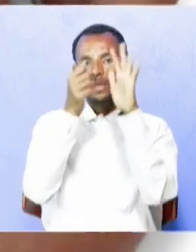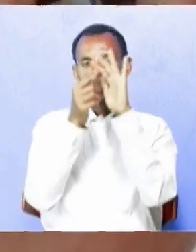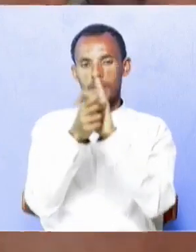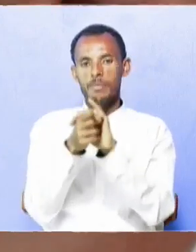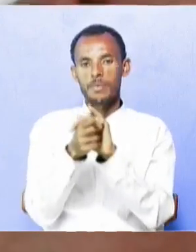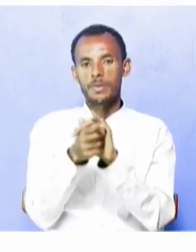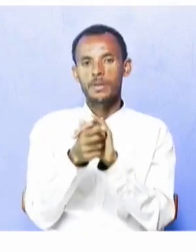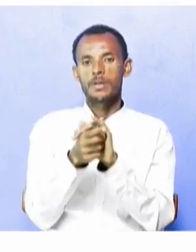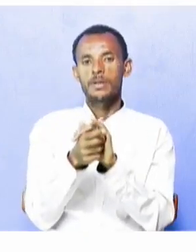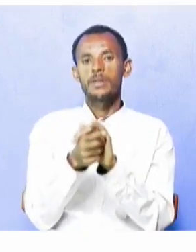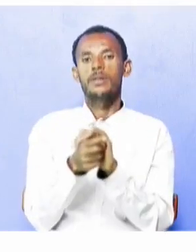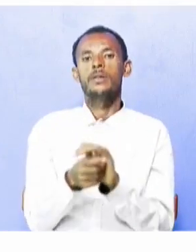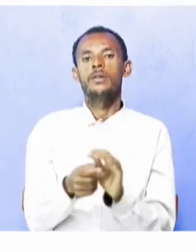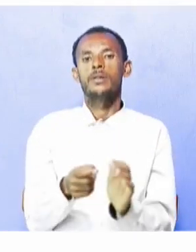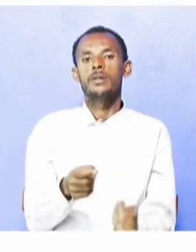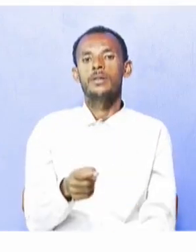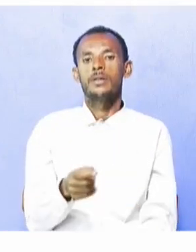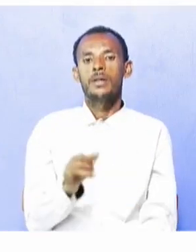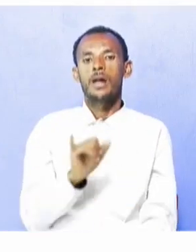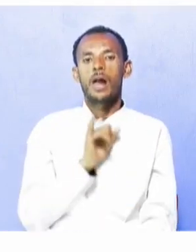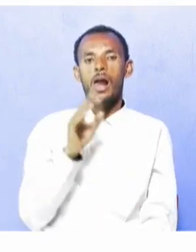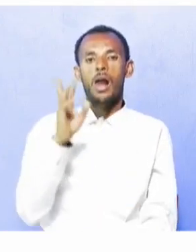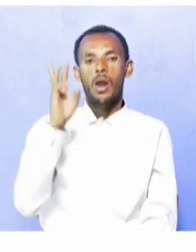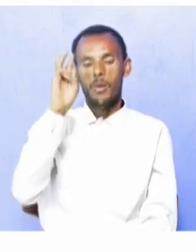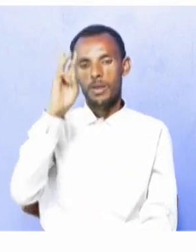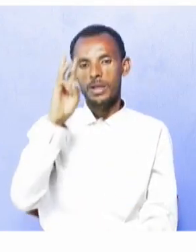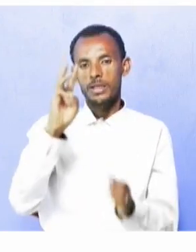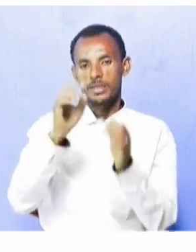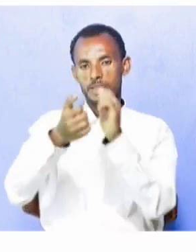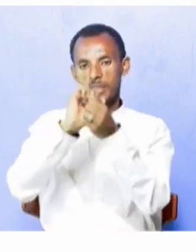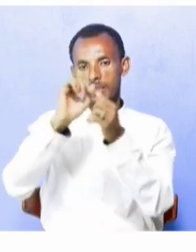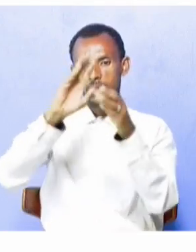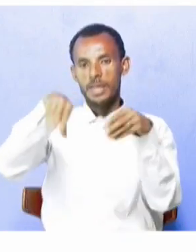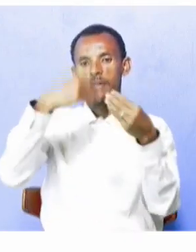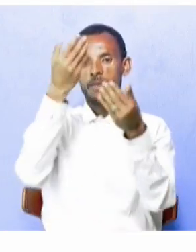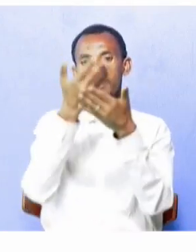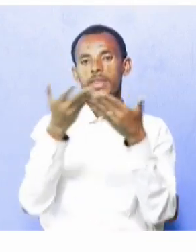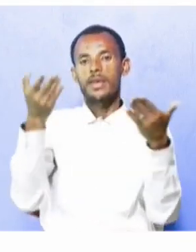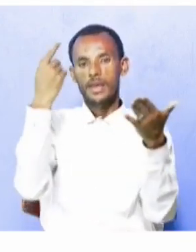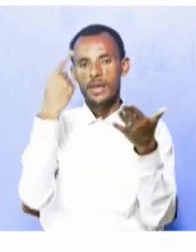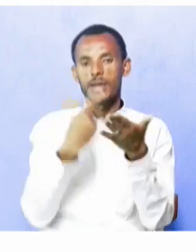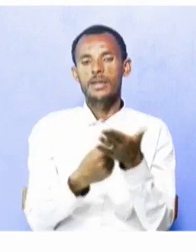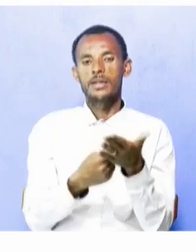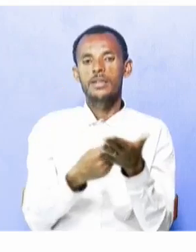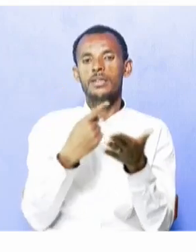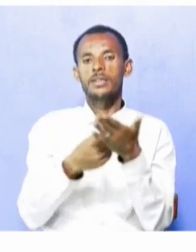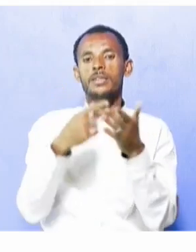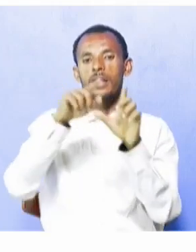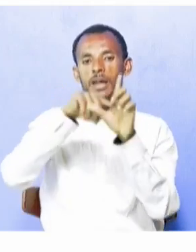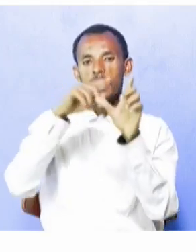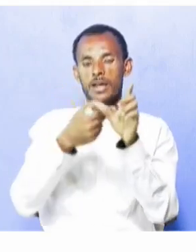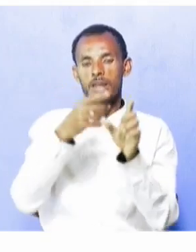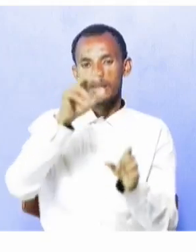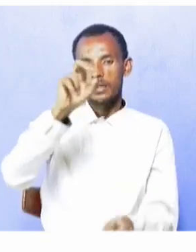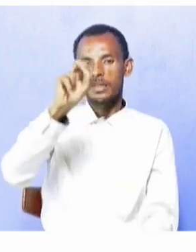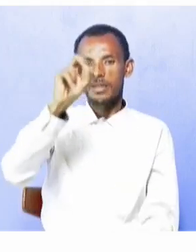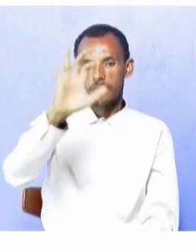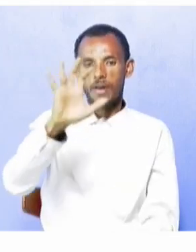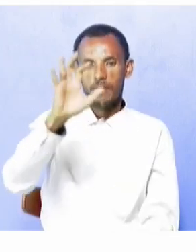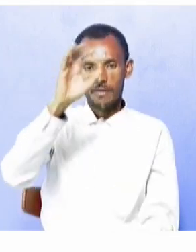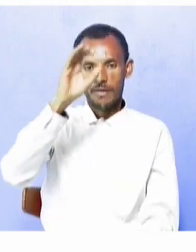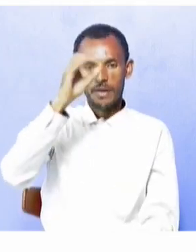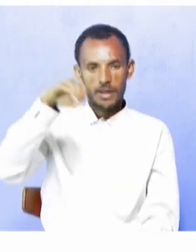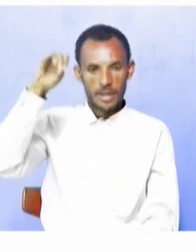example. So I will change only the given thing here. Say this angle is 35